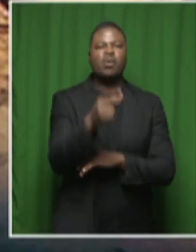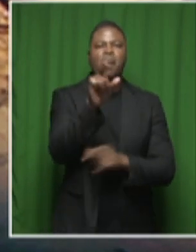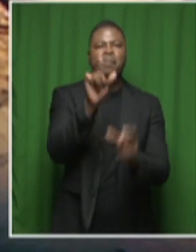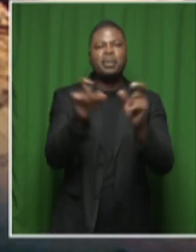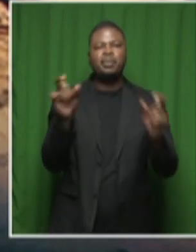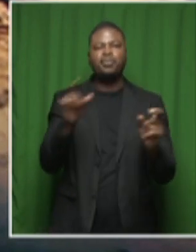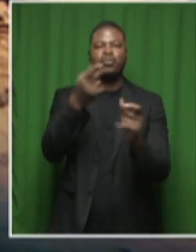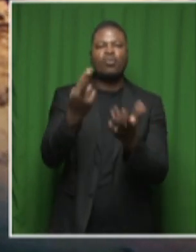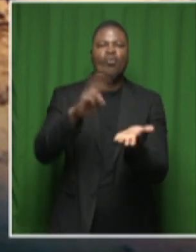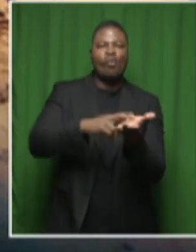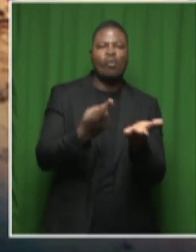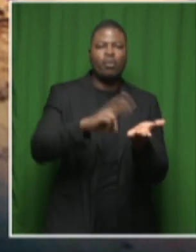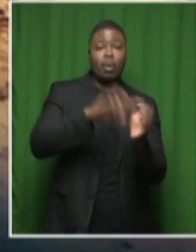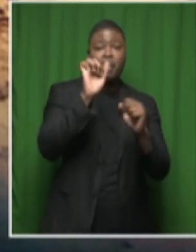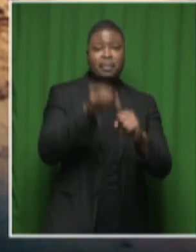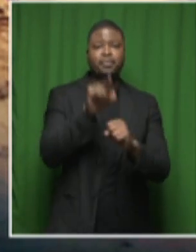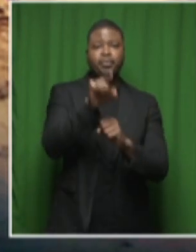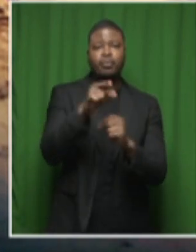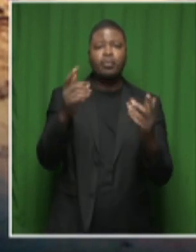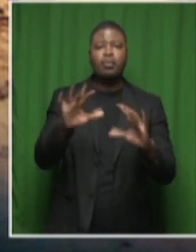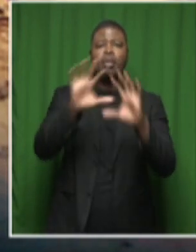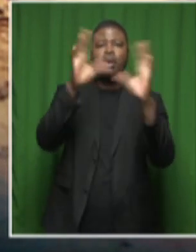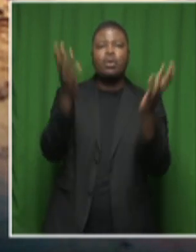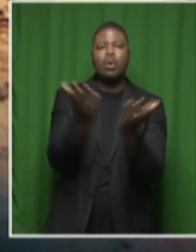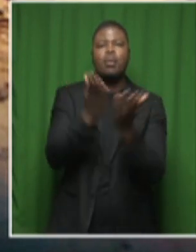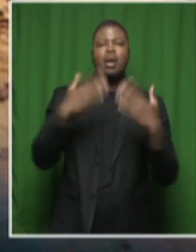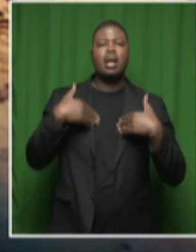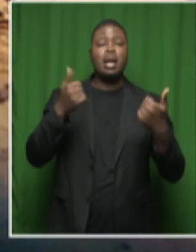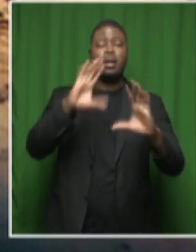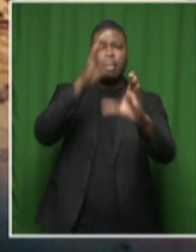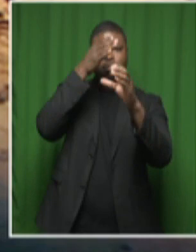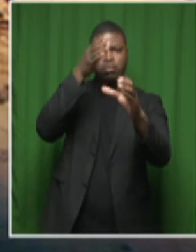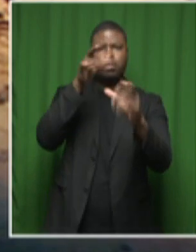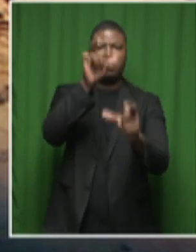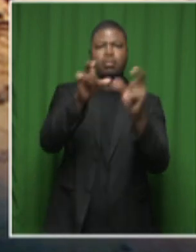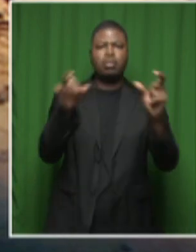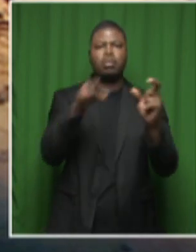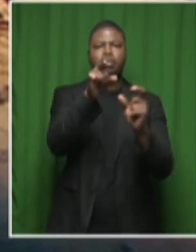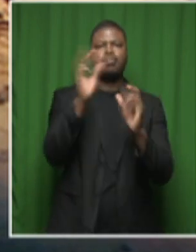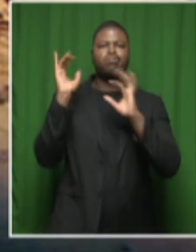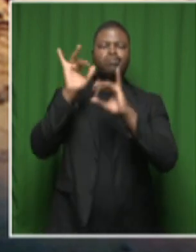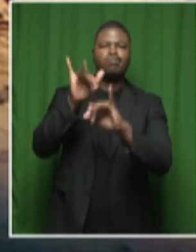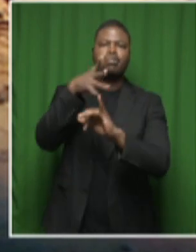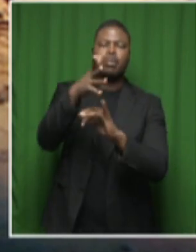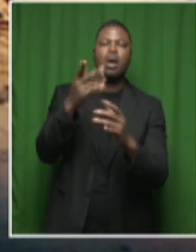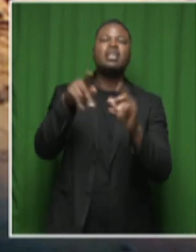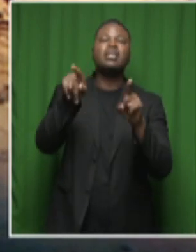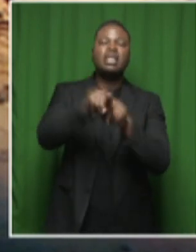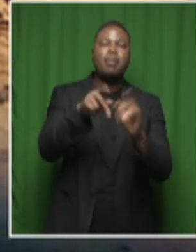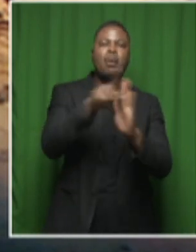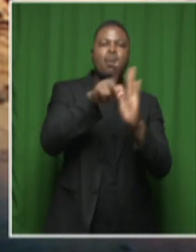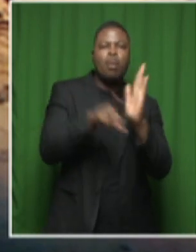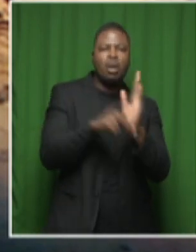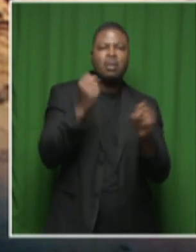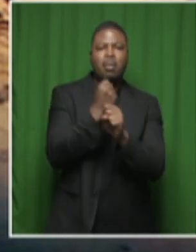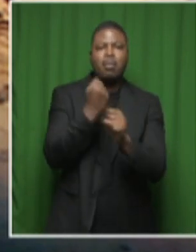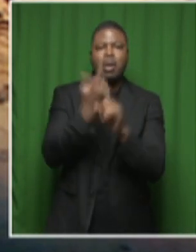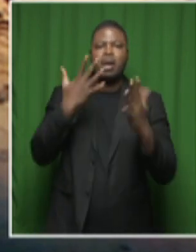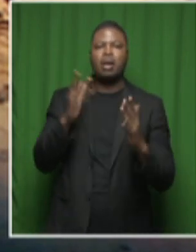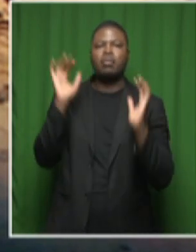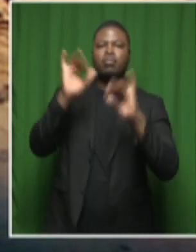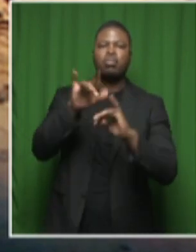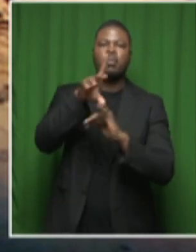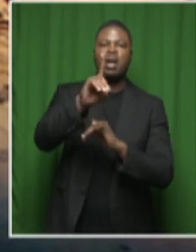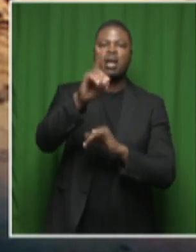health experts, policymakers and community leaders convening at the Durban ICC for the 7th African TB